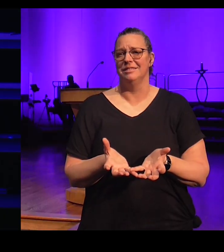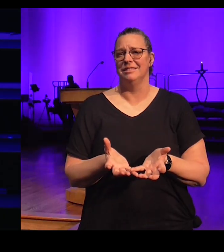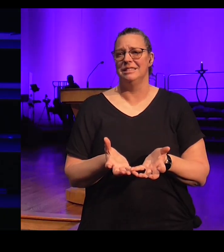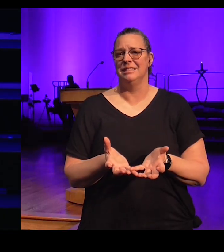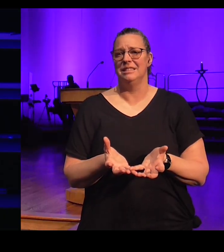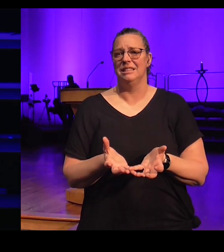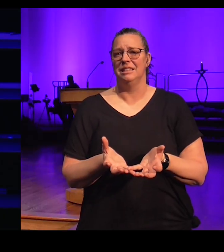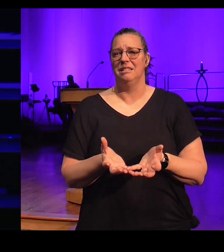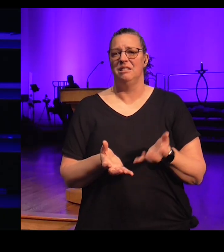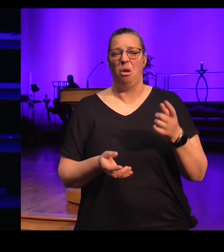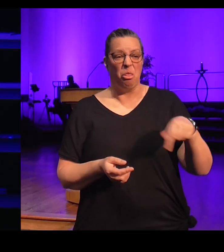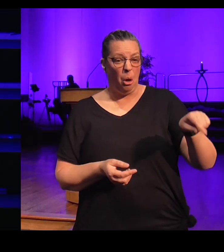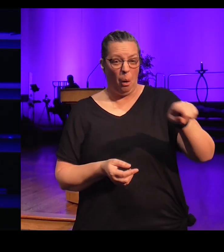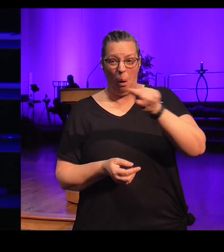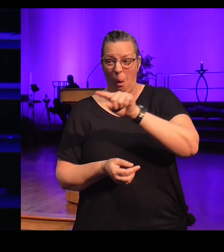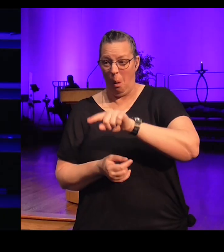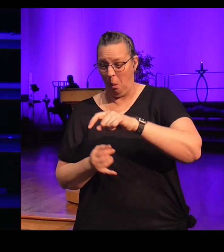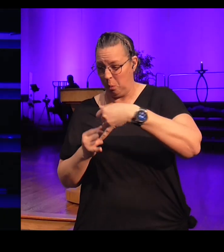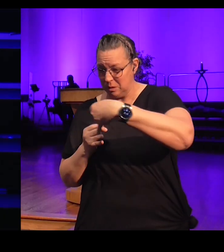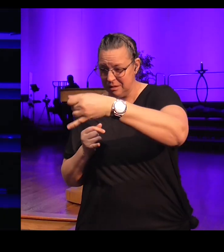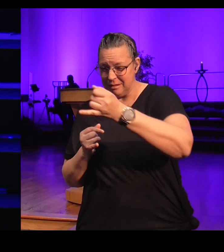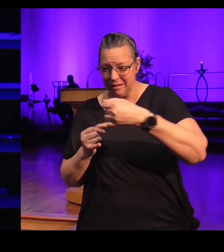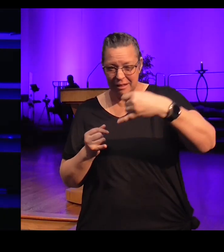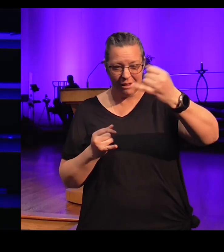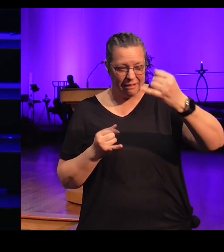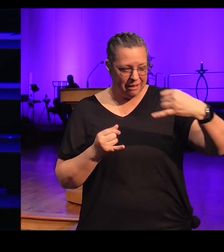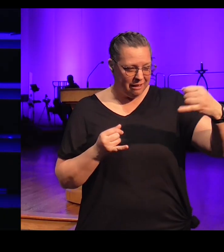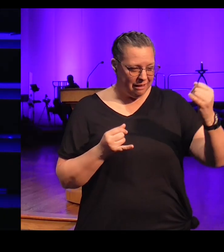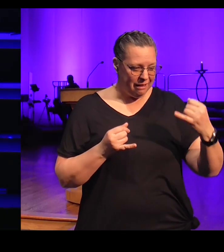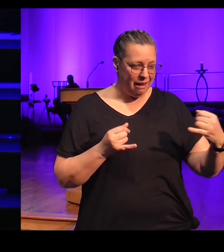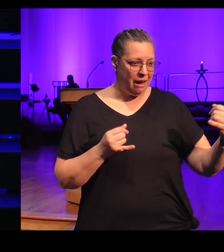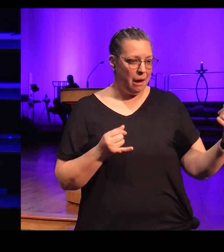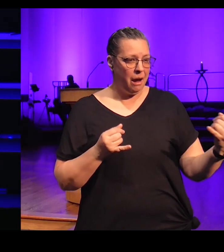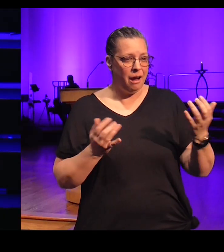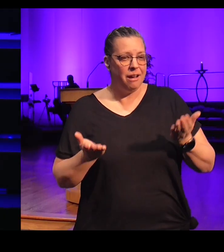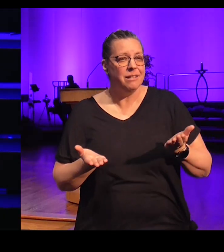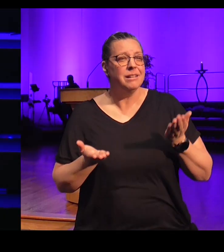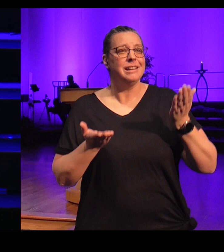bring about what Spirit is wanting.